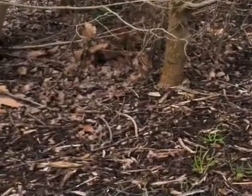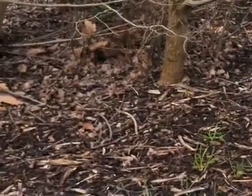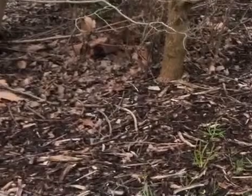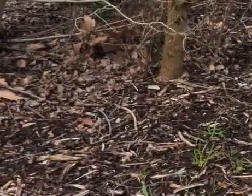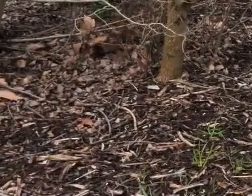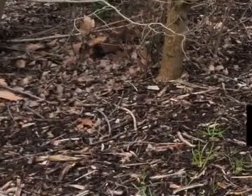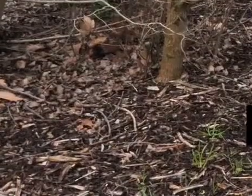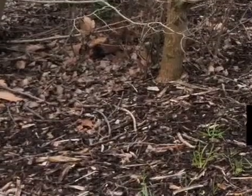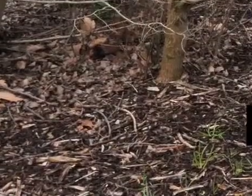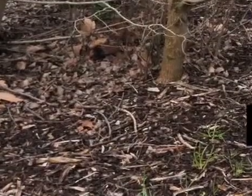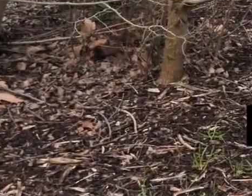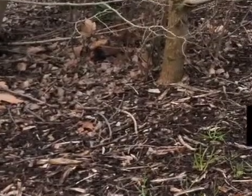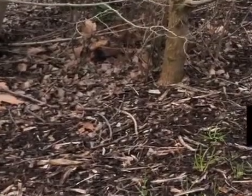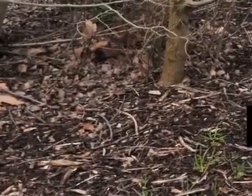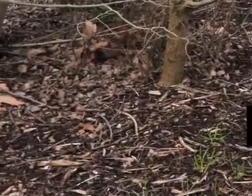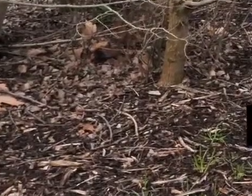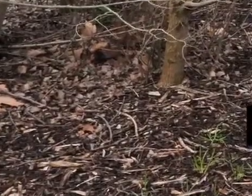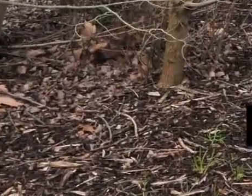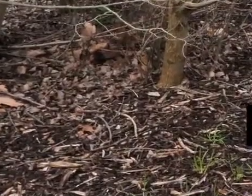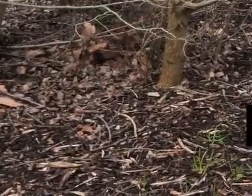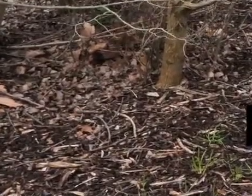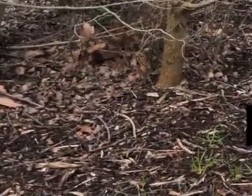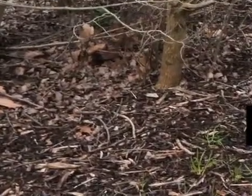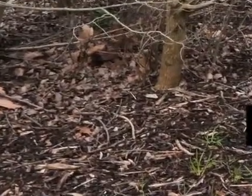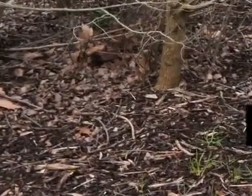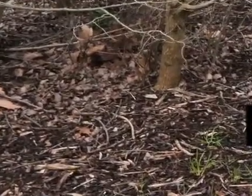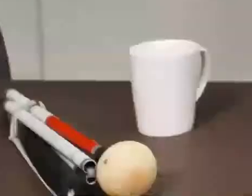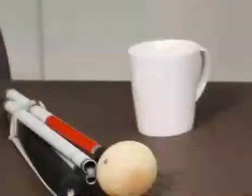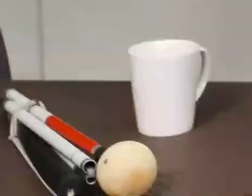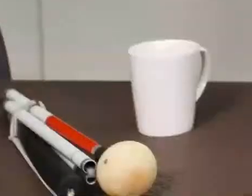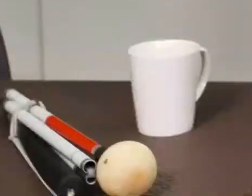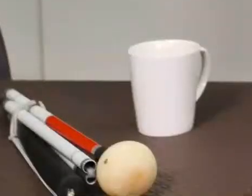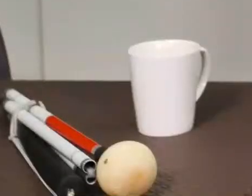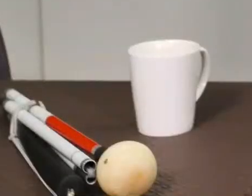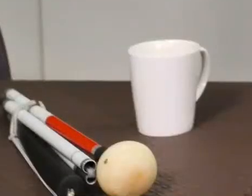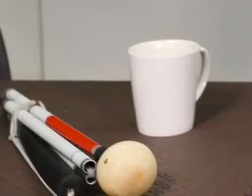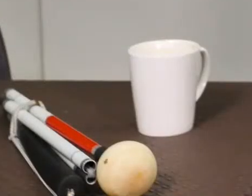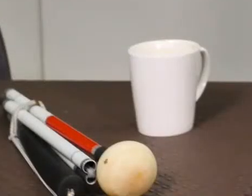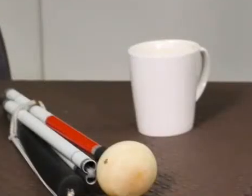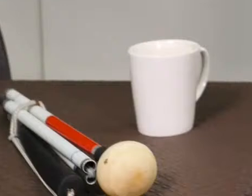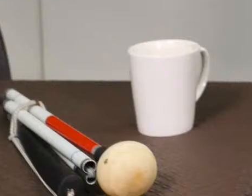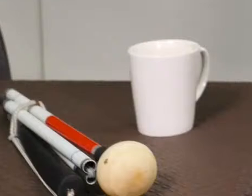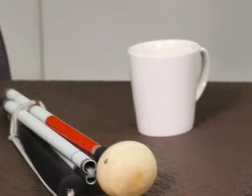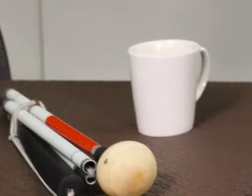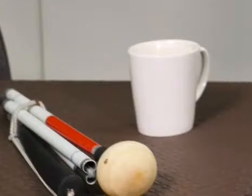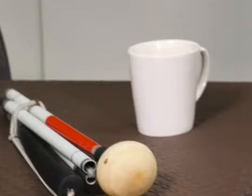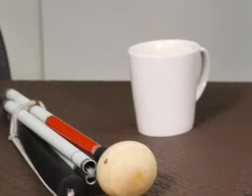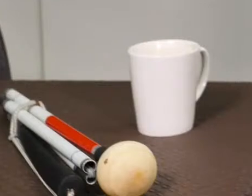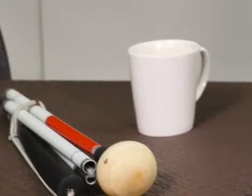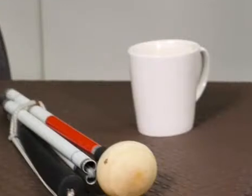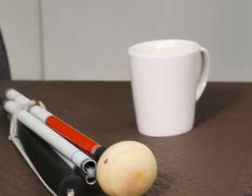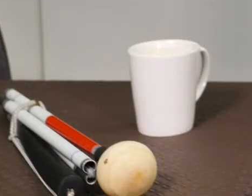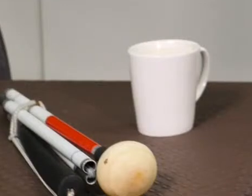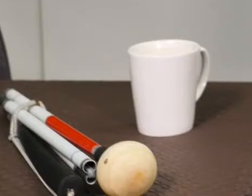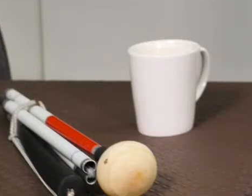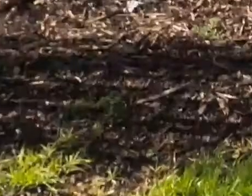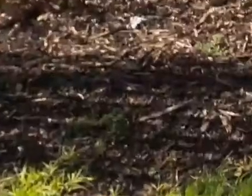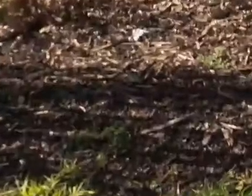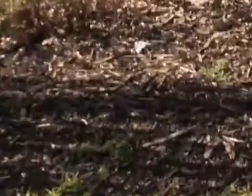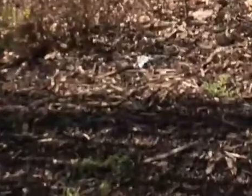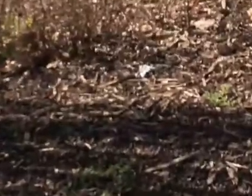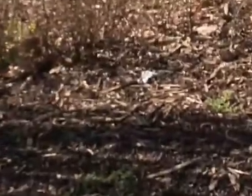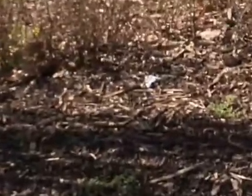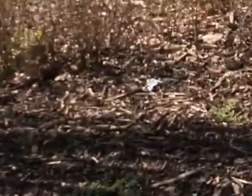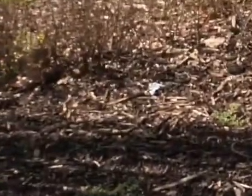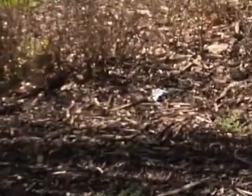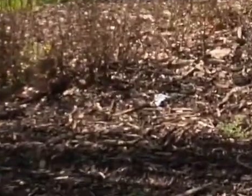picture that's been put into a post. Then on my screen reader, I can't read that because it just says picture may contain text. Not all